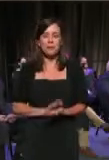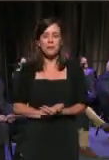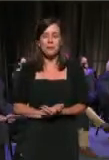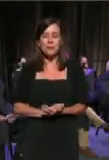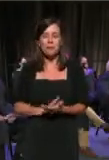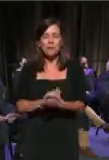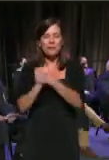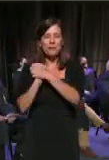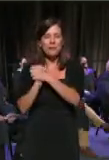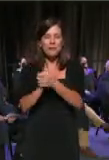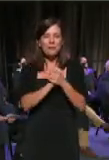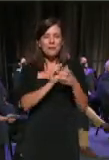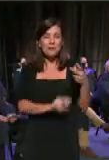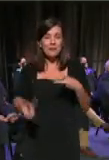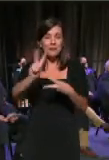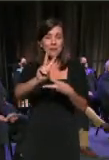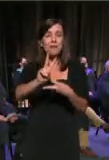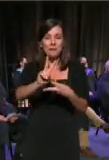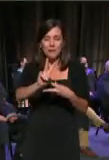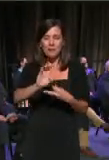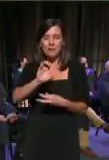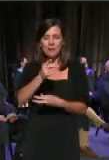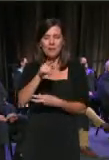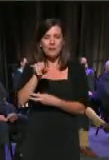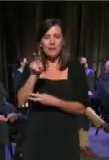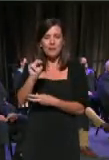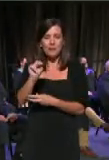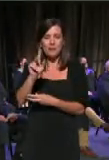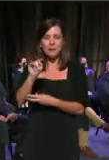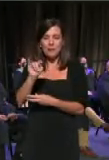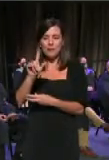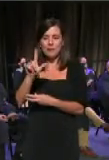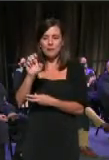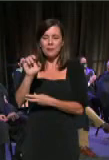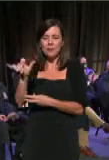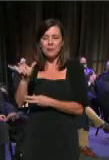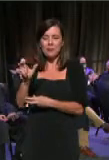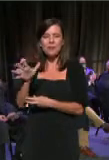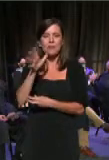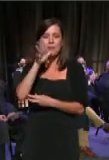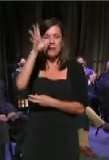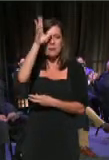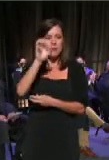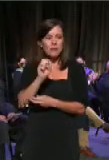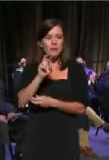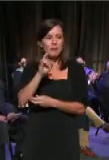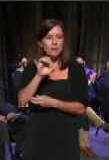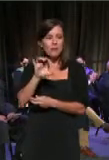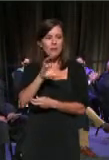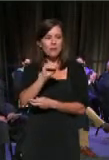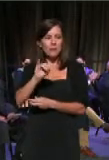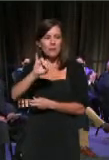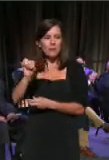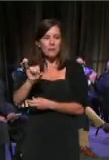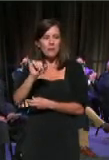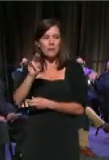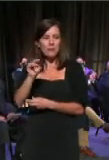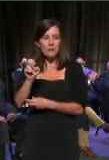And congratulations to our valedictorian, Christian Tilley. Christian is the son of Erica and Jennifer